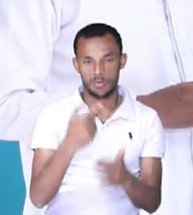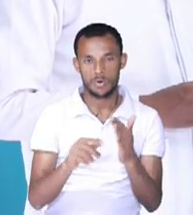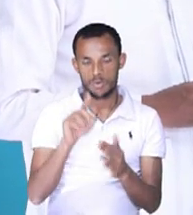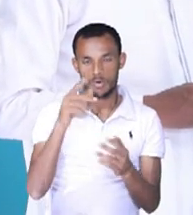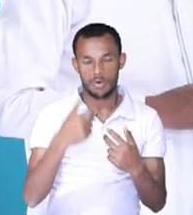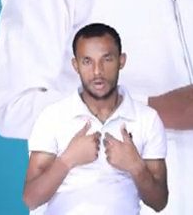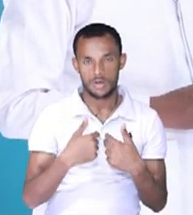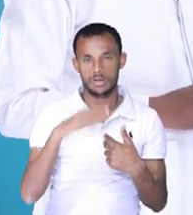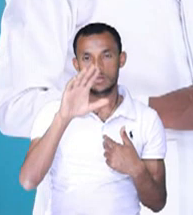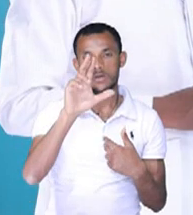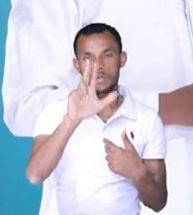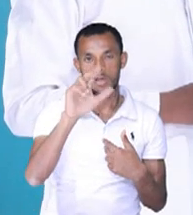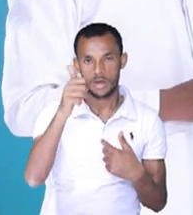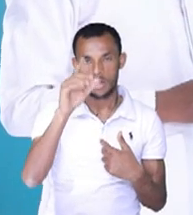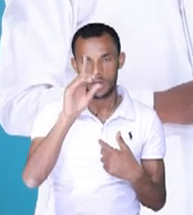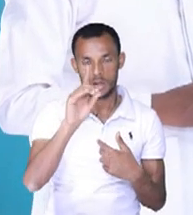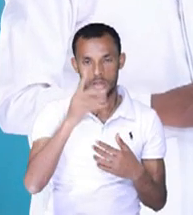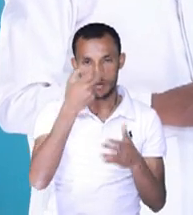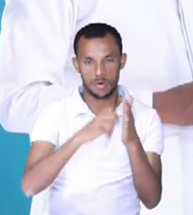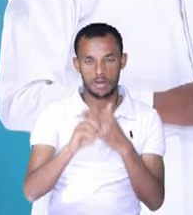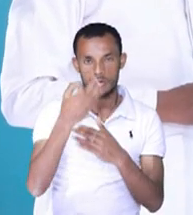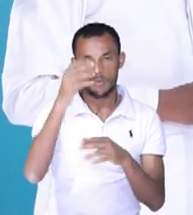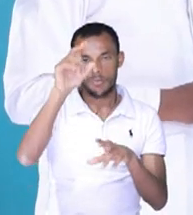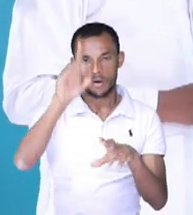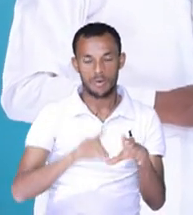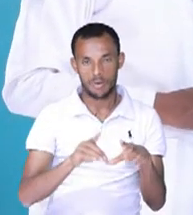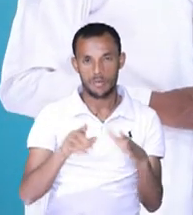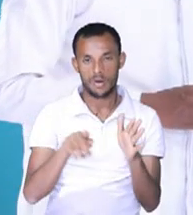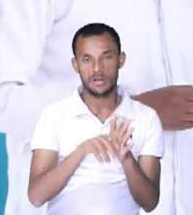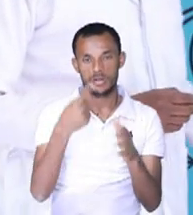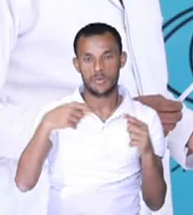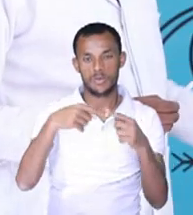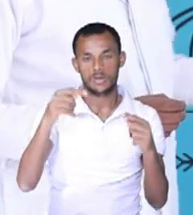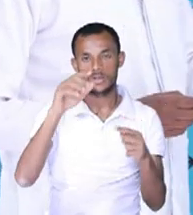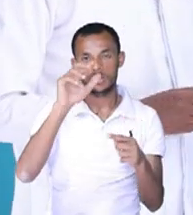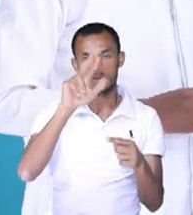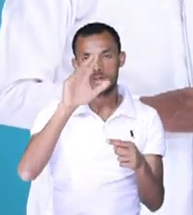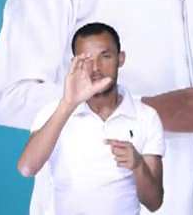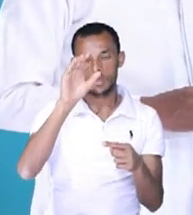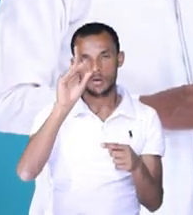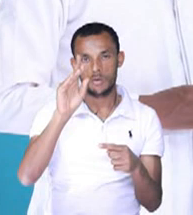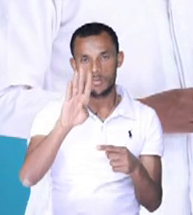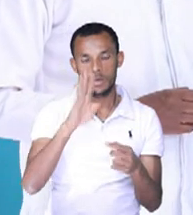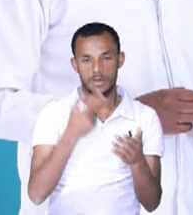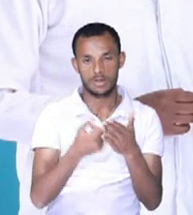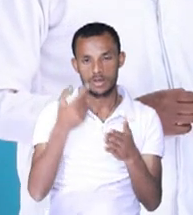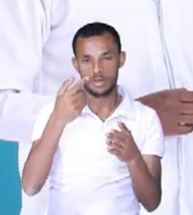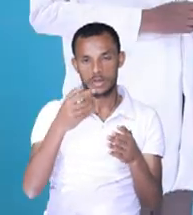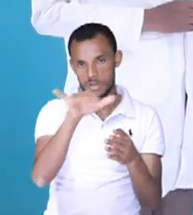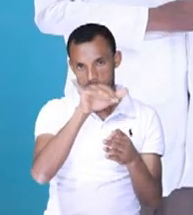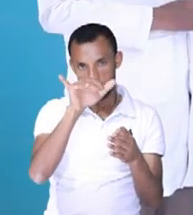have? 3AD, the product of the main diagonal, minus the opposite 3CB. But this will have a common factor